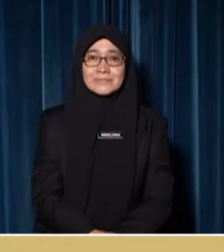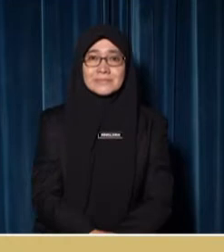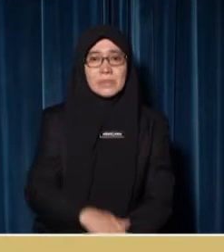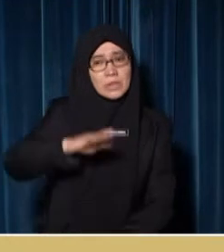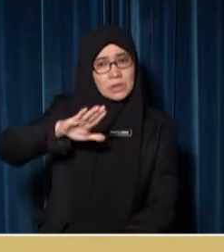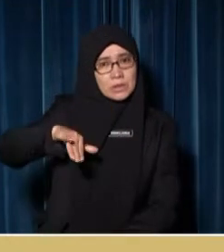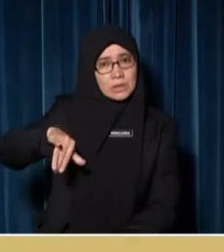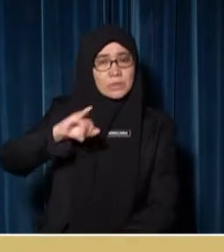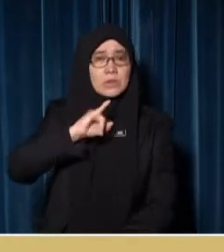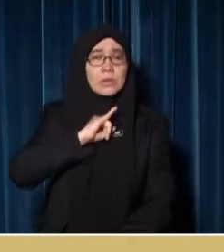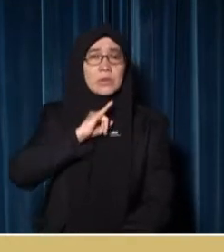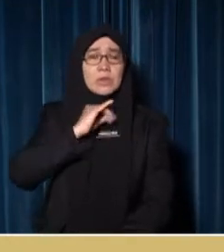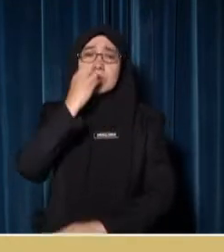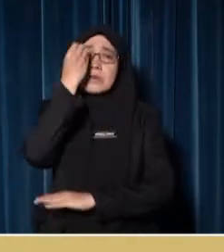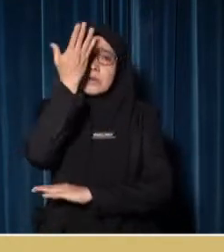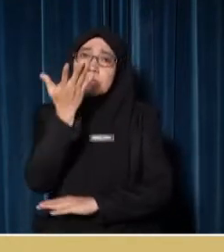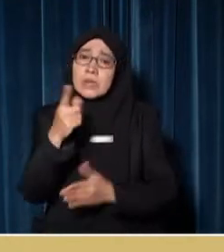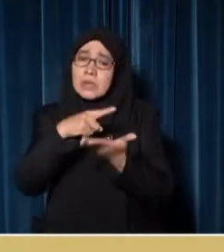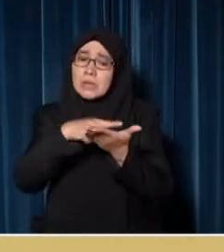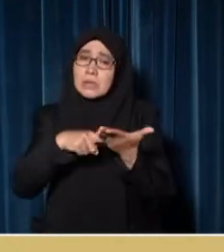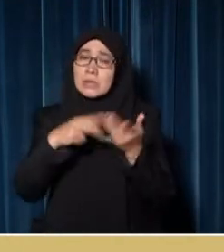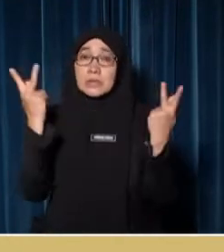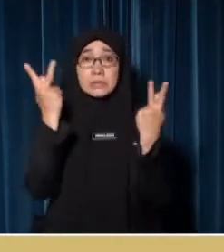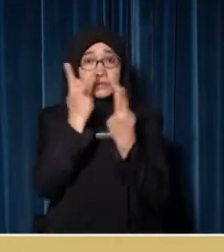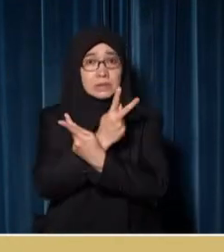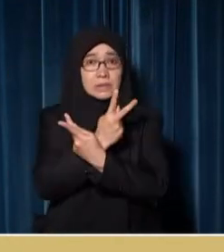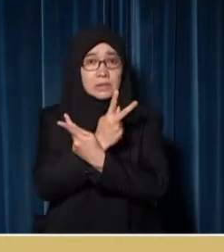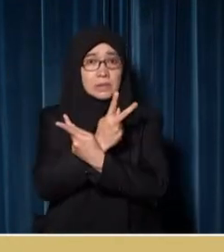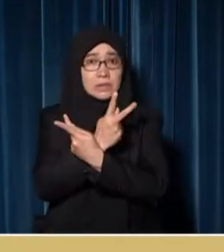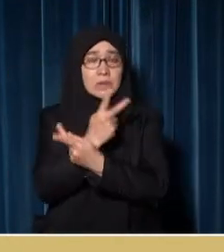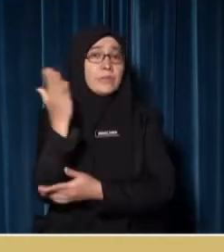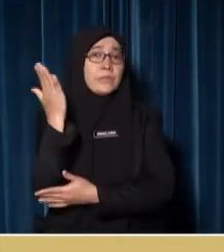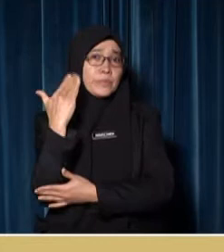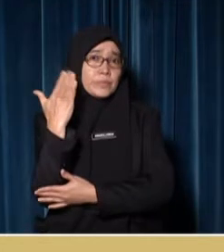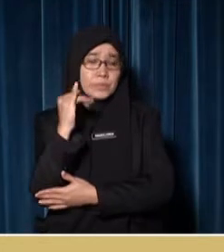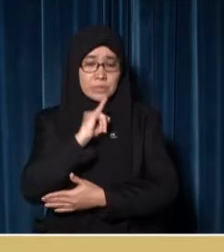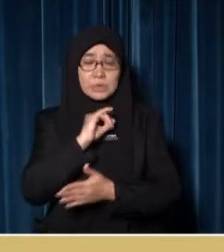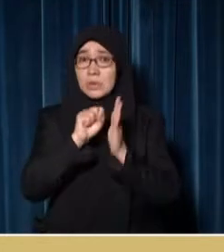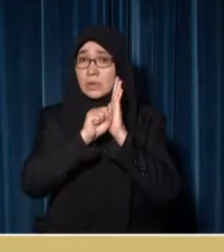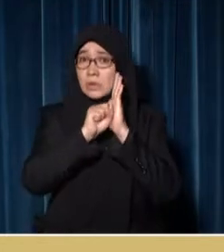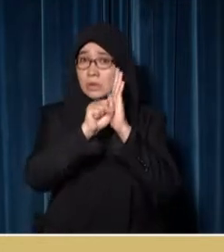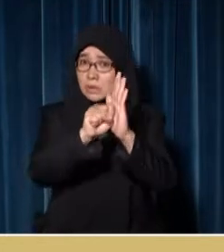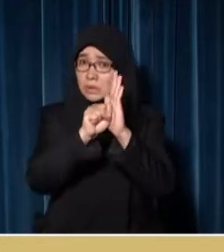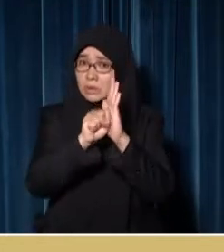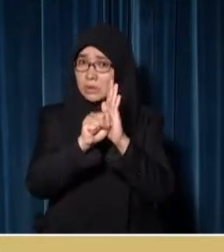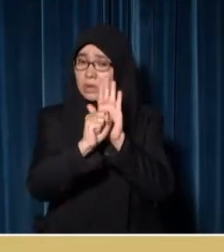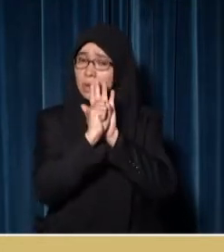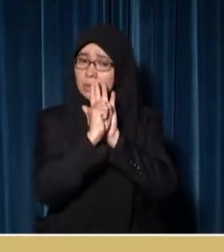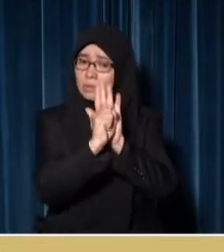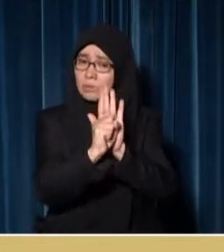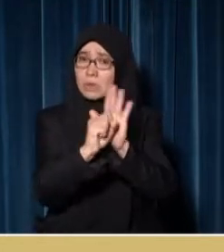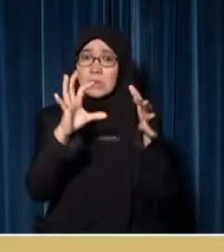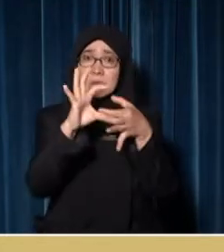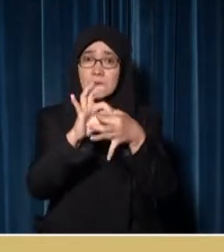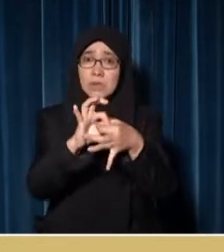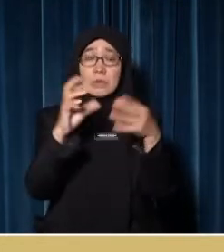I explain what multiplication is, let me show you the symbol of